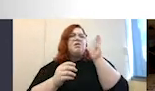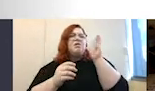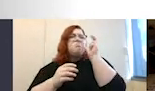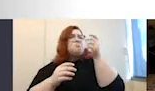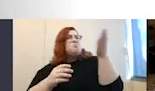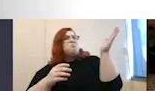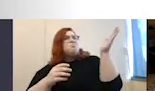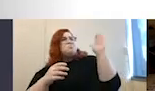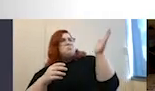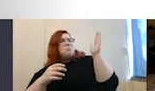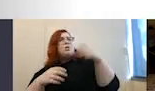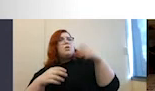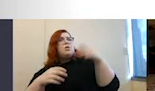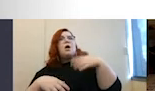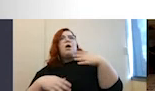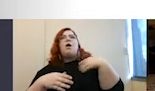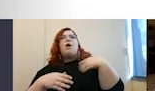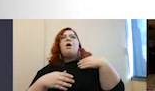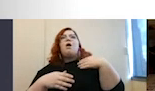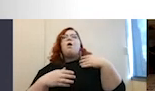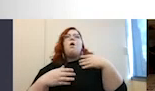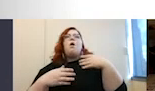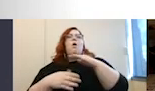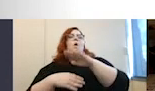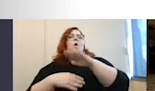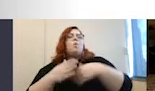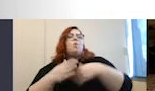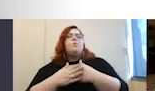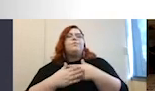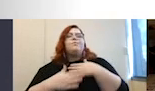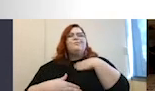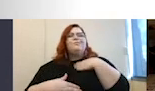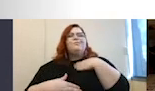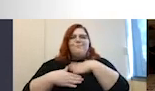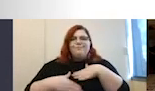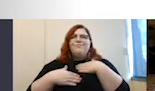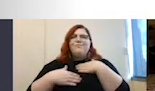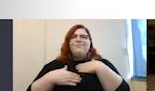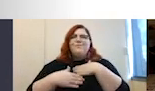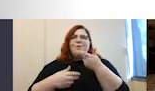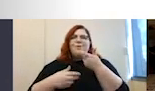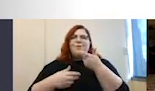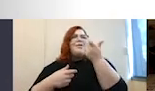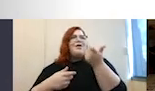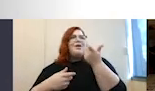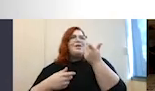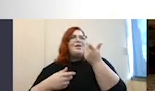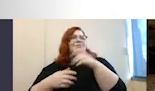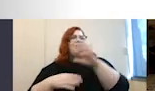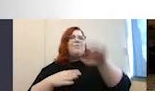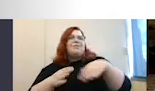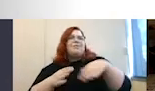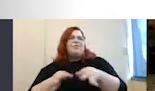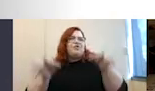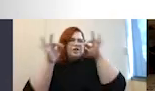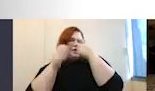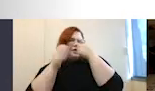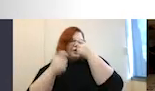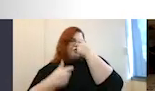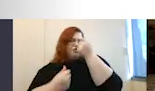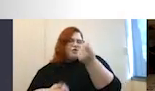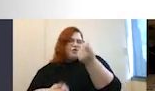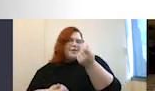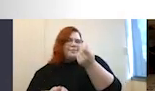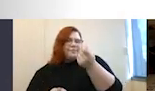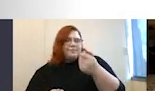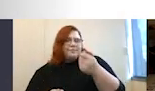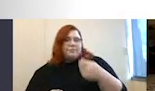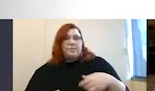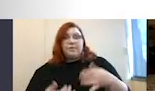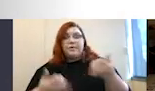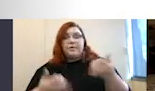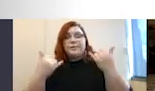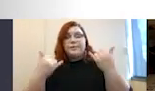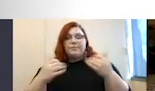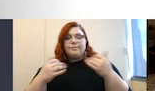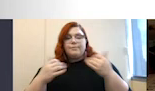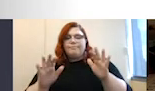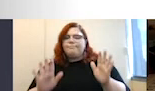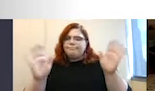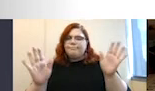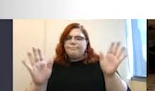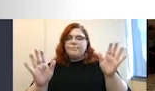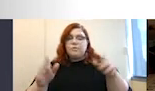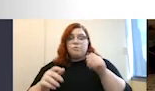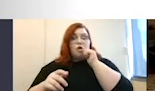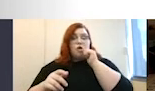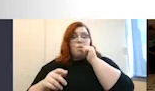look forward to when he opens his mouth to say something, because it's always interesting. So we'll have a great program today. Tomorrow we have